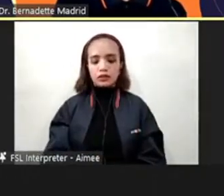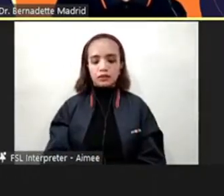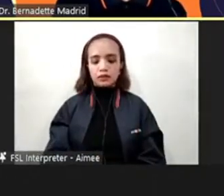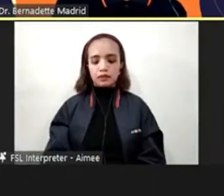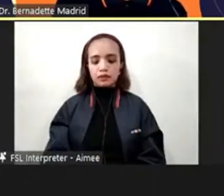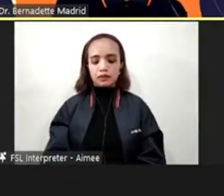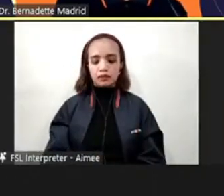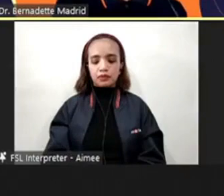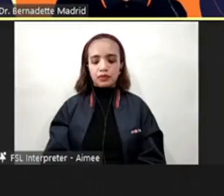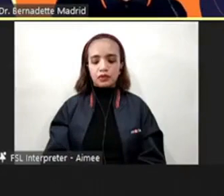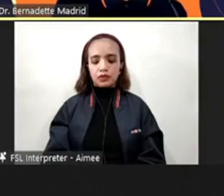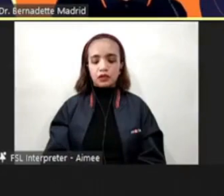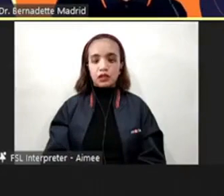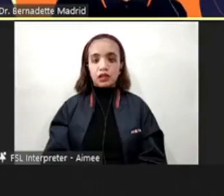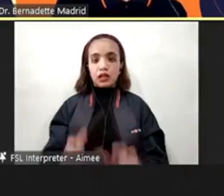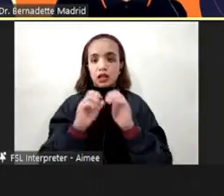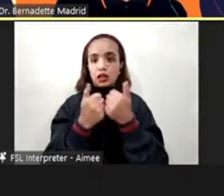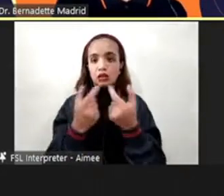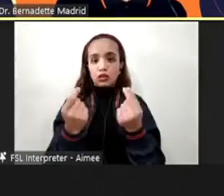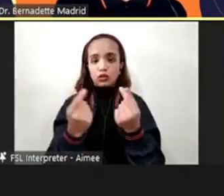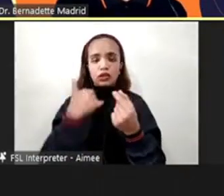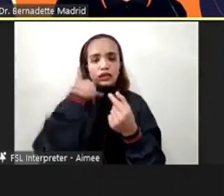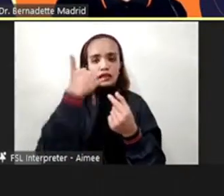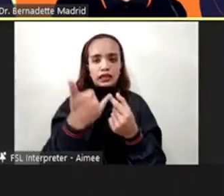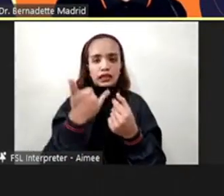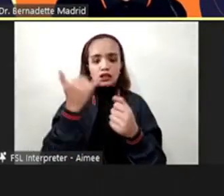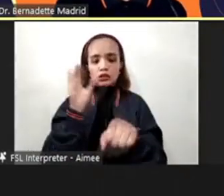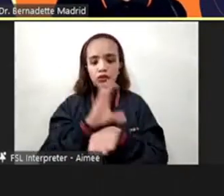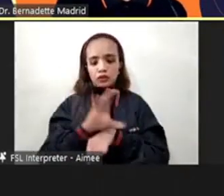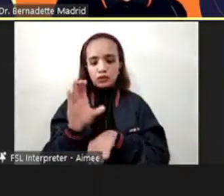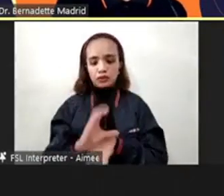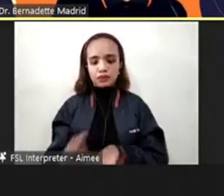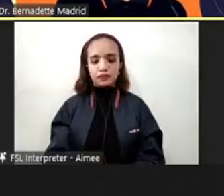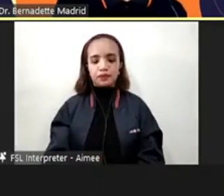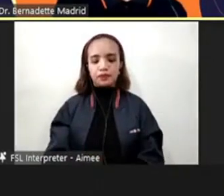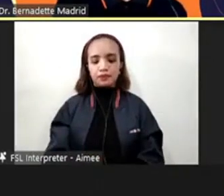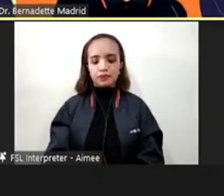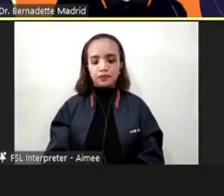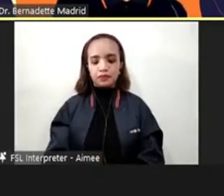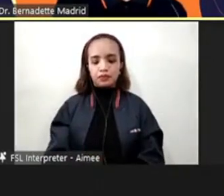done through tele, no? So tele-parenting.